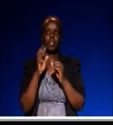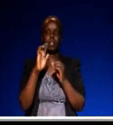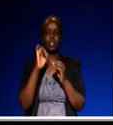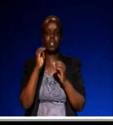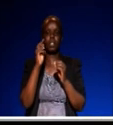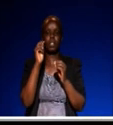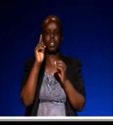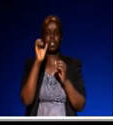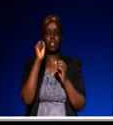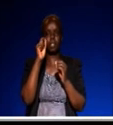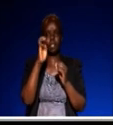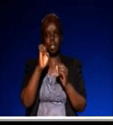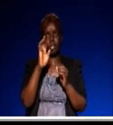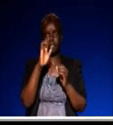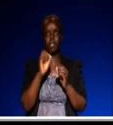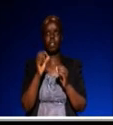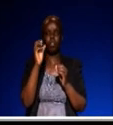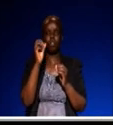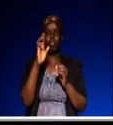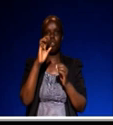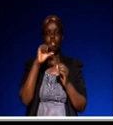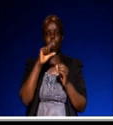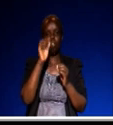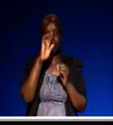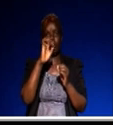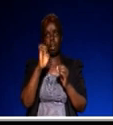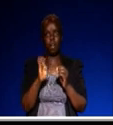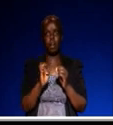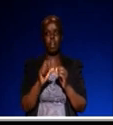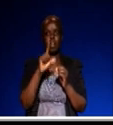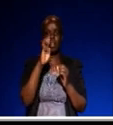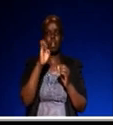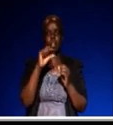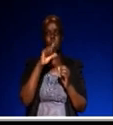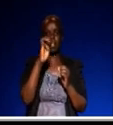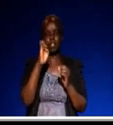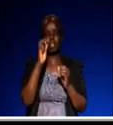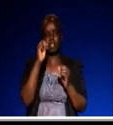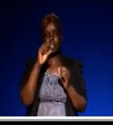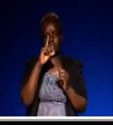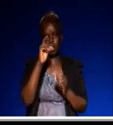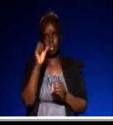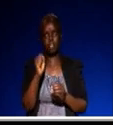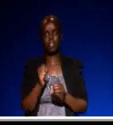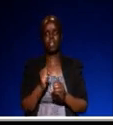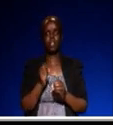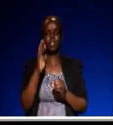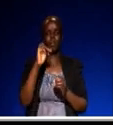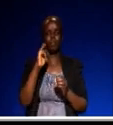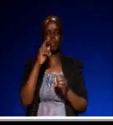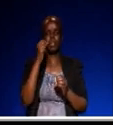tricksters, ogre narratives, legends narrative,